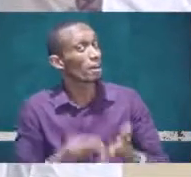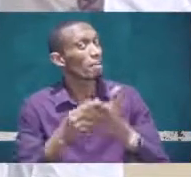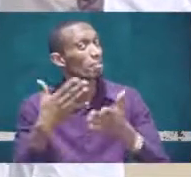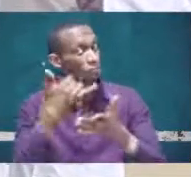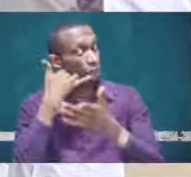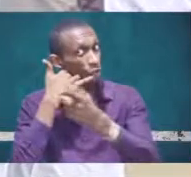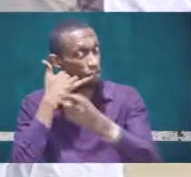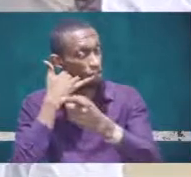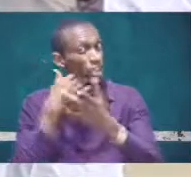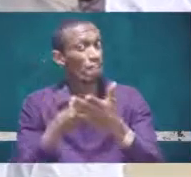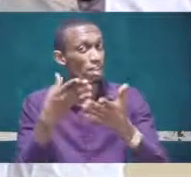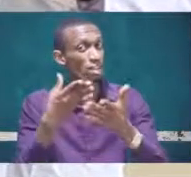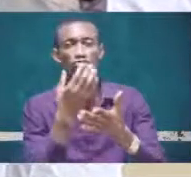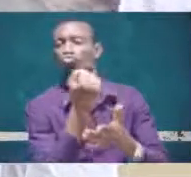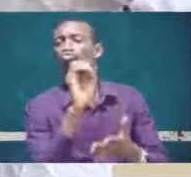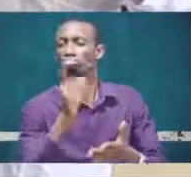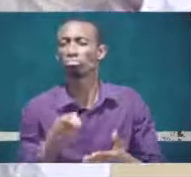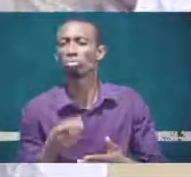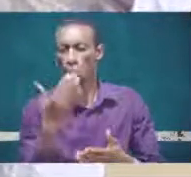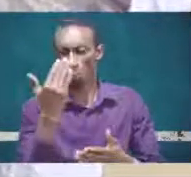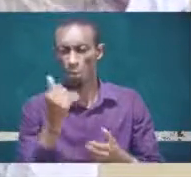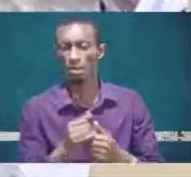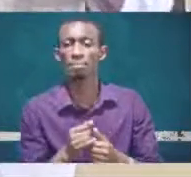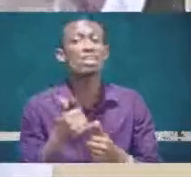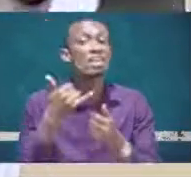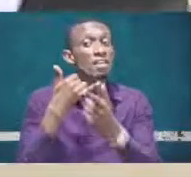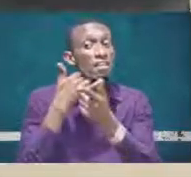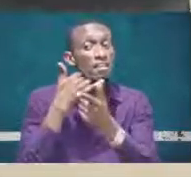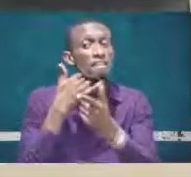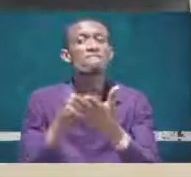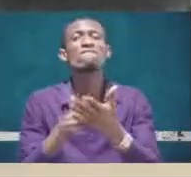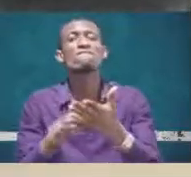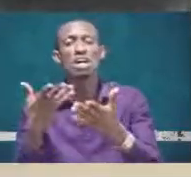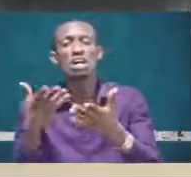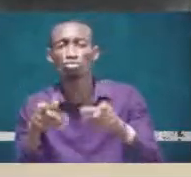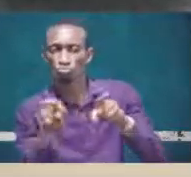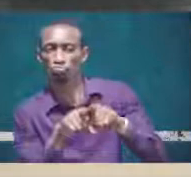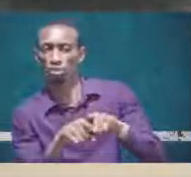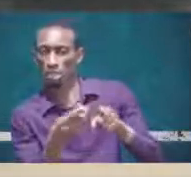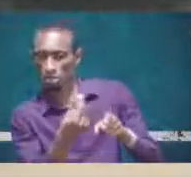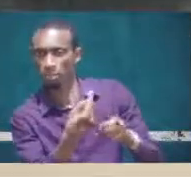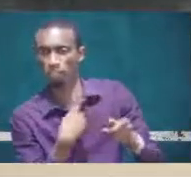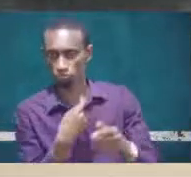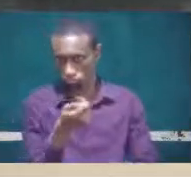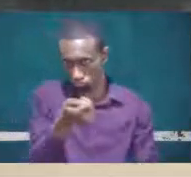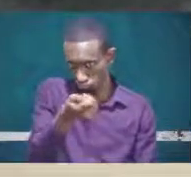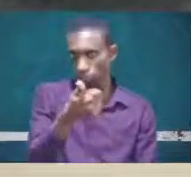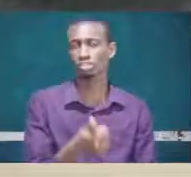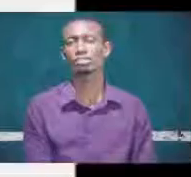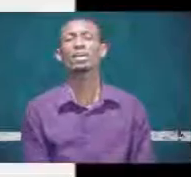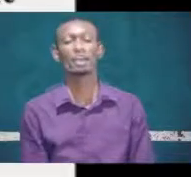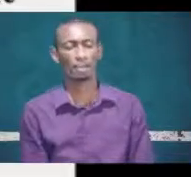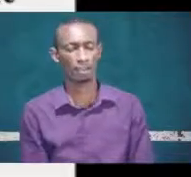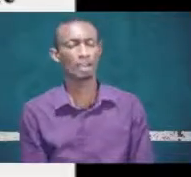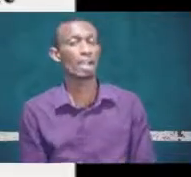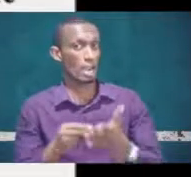of value. Because prices are expressed in monetary terms, now money can measure the value of goods and services.